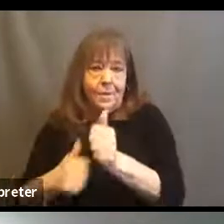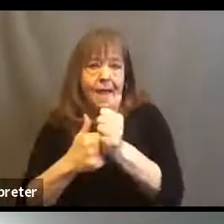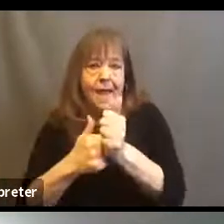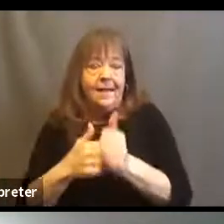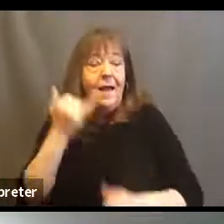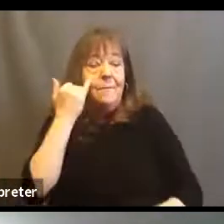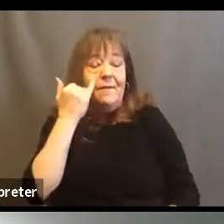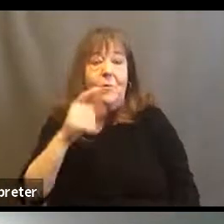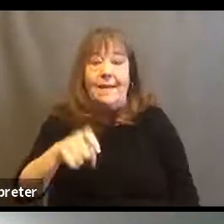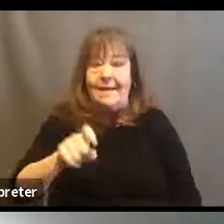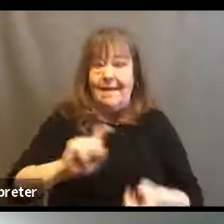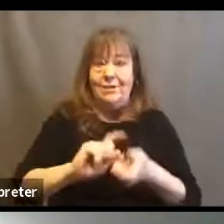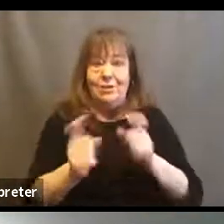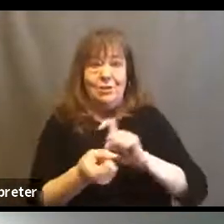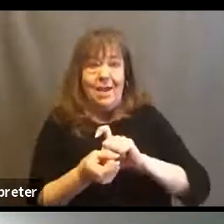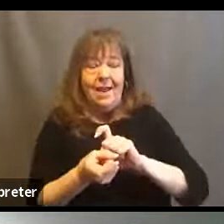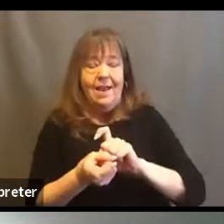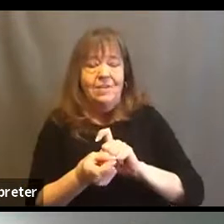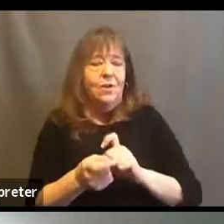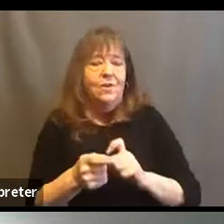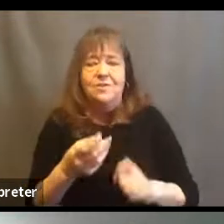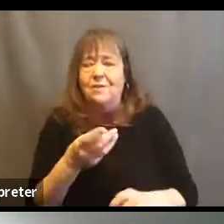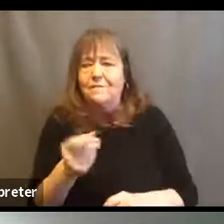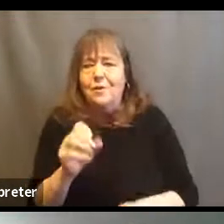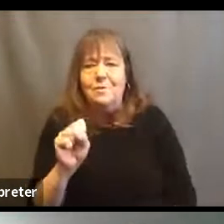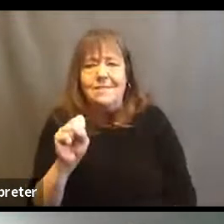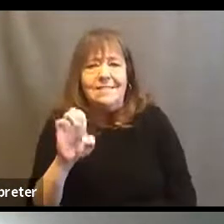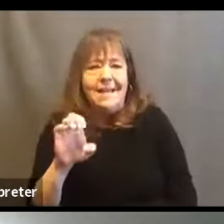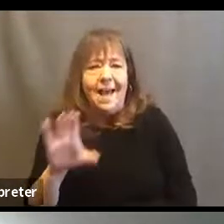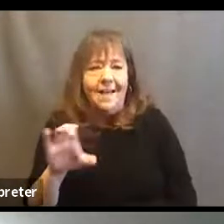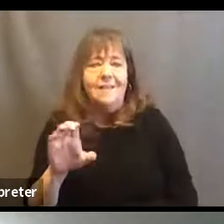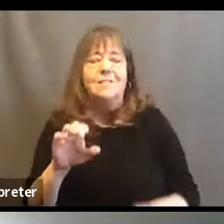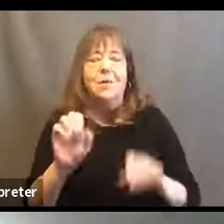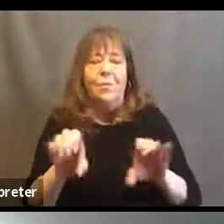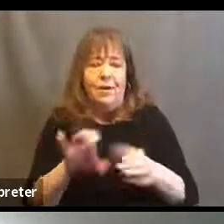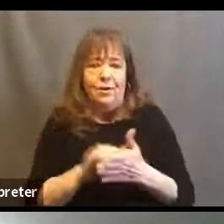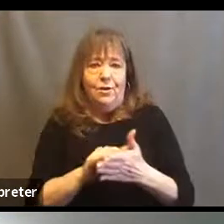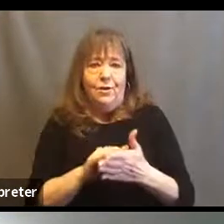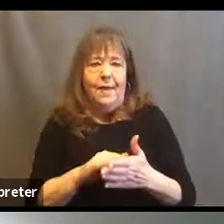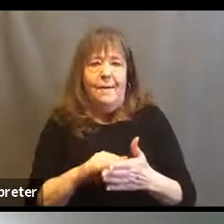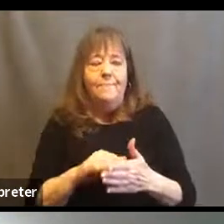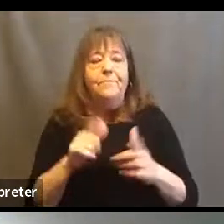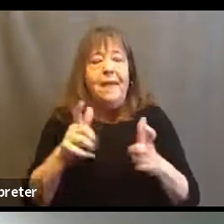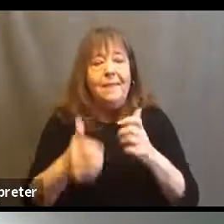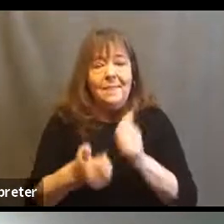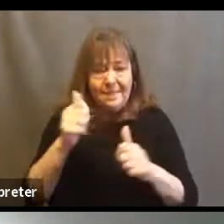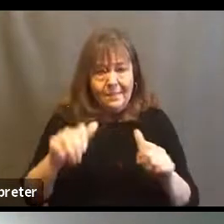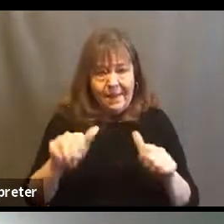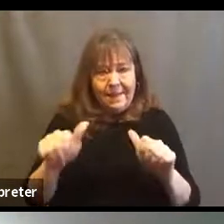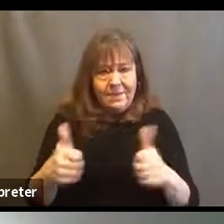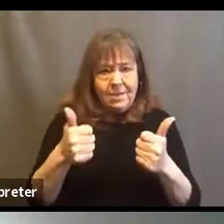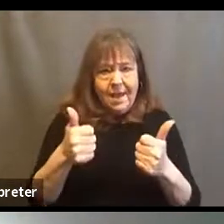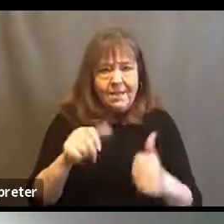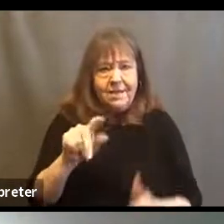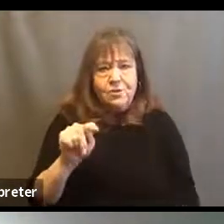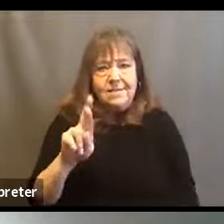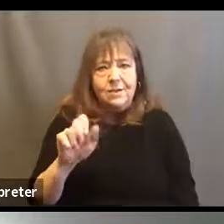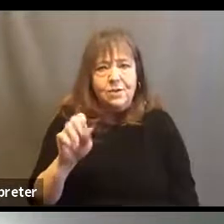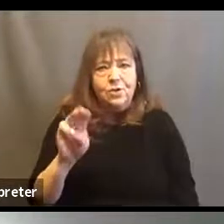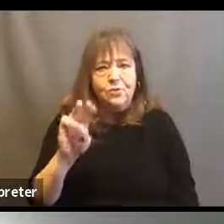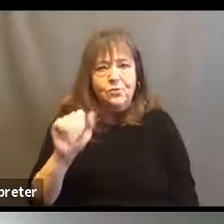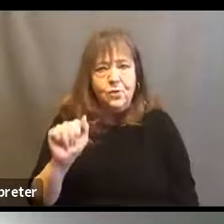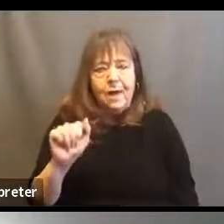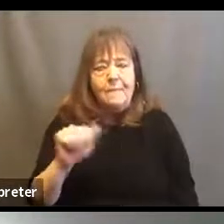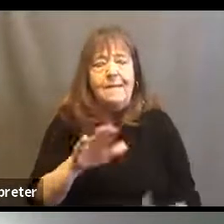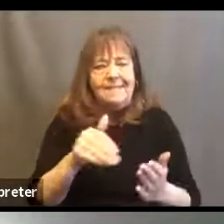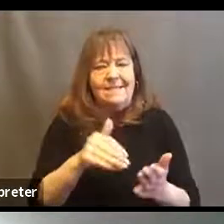generator power, within seconds if there's a break in energy. I guess our biggest challenge is, as a trauma center, every so often we get